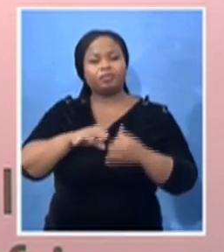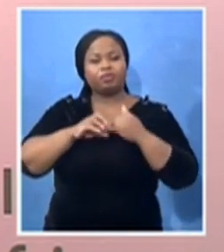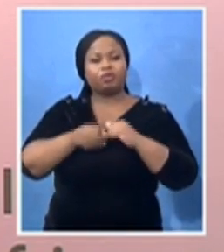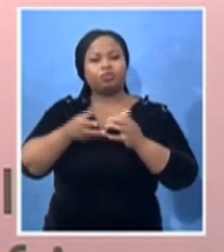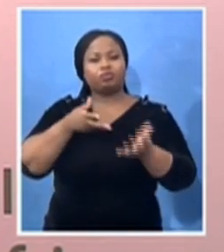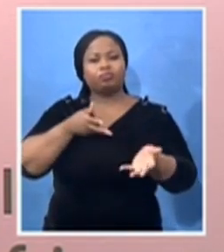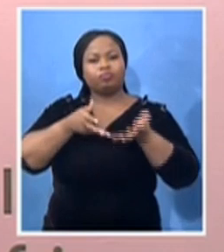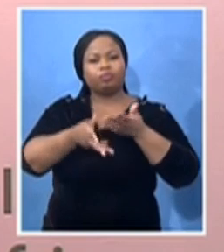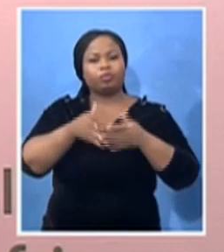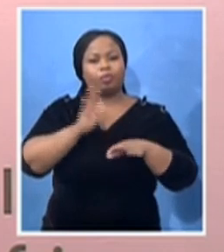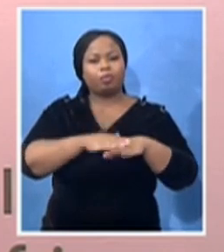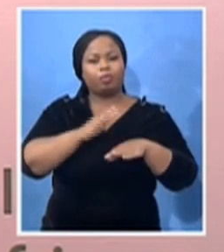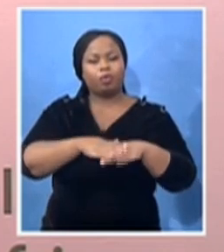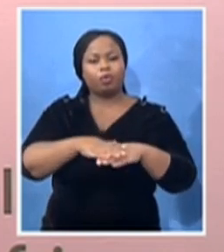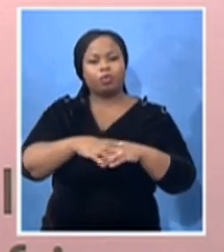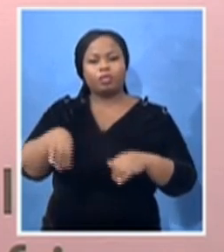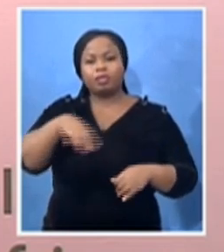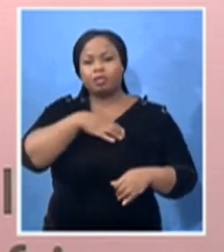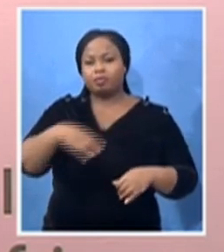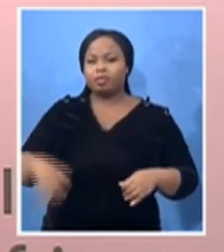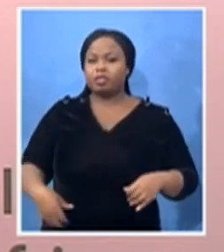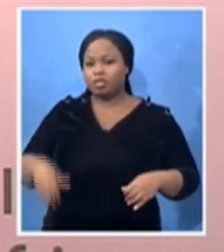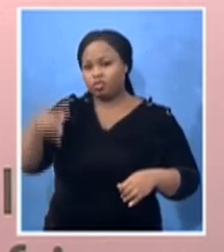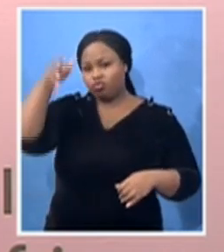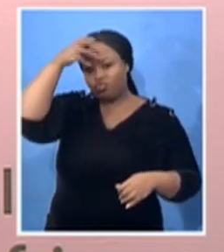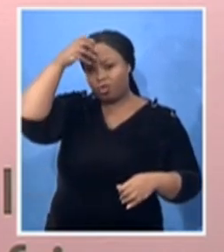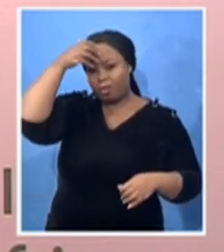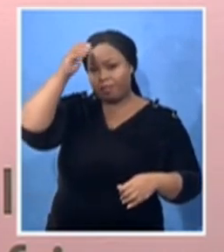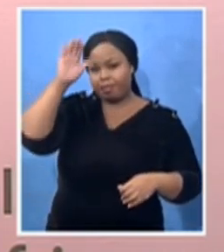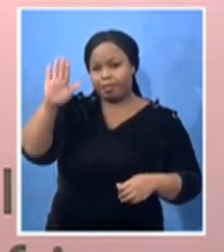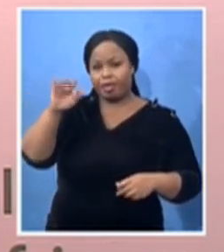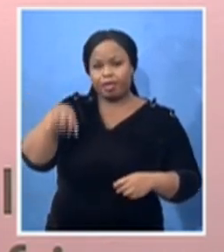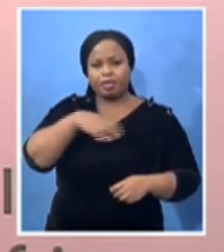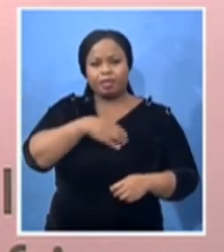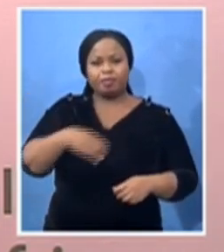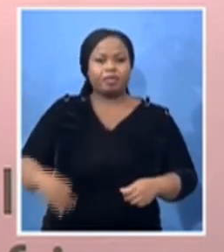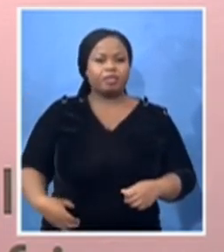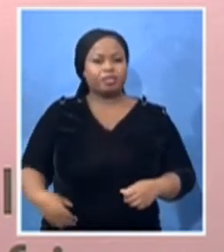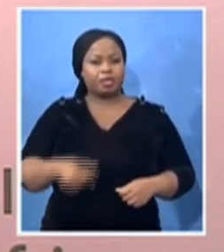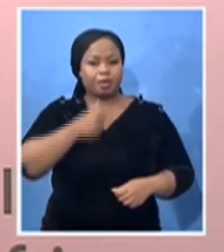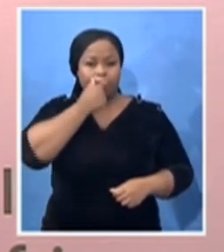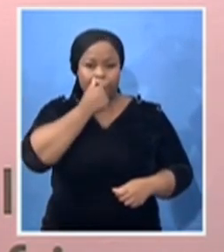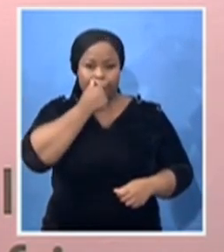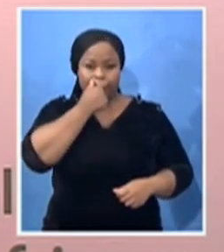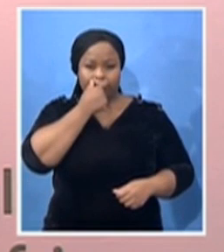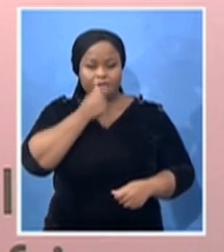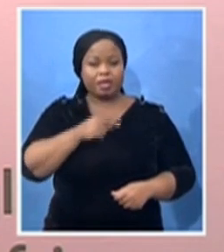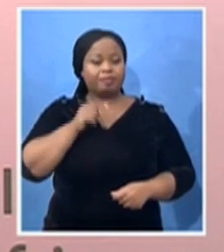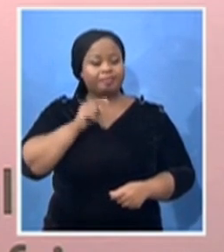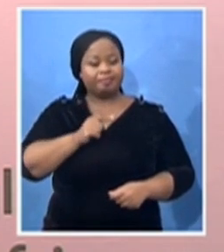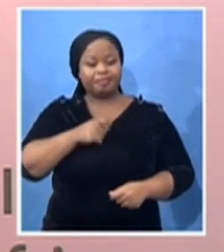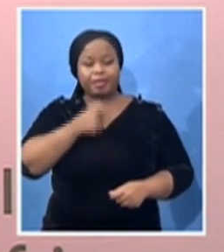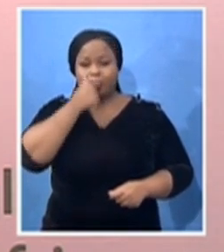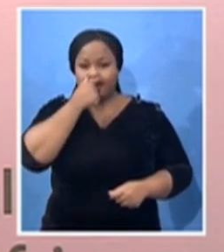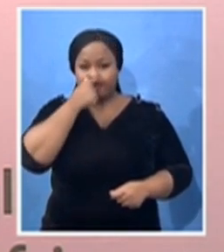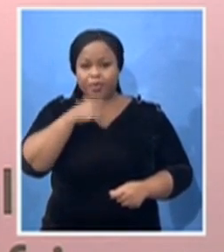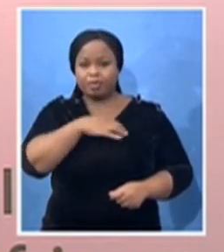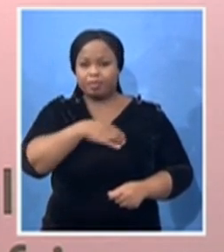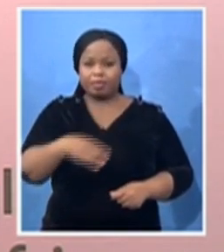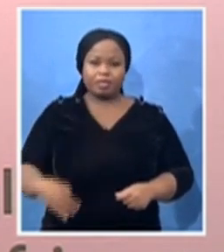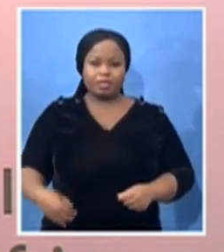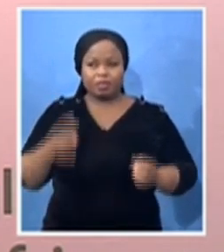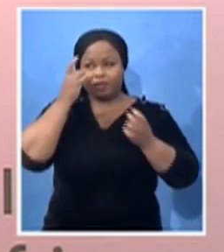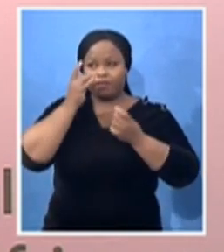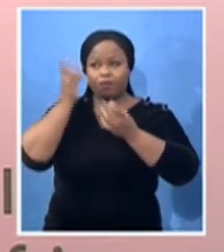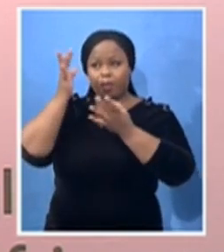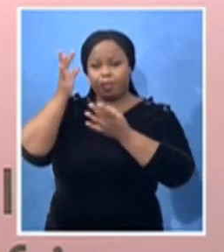President Cyril Ramaphosa, where President Cyril Ramaphosa raised the issue to President Trump that there are